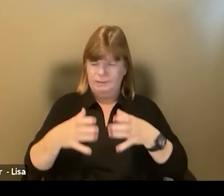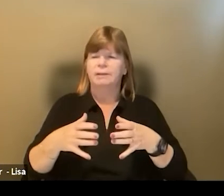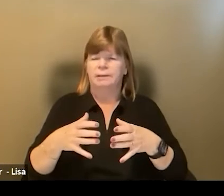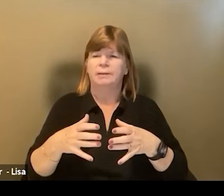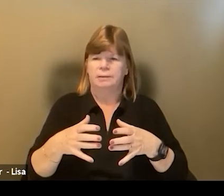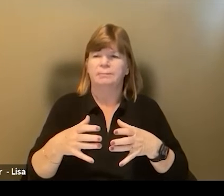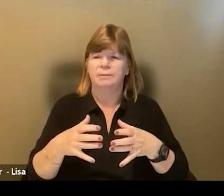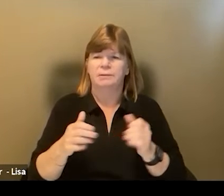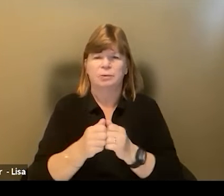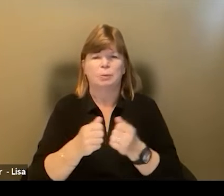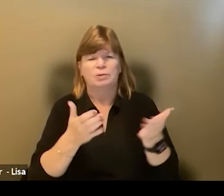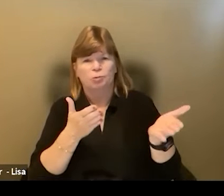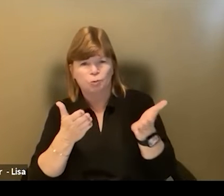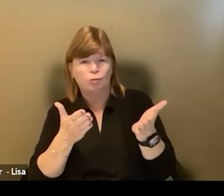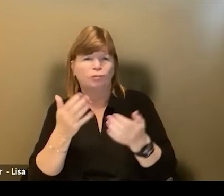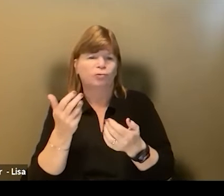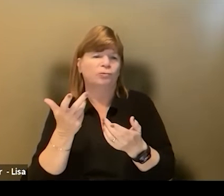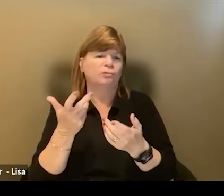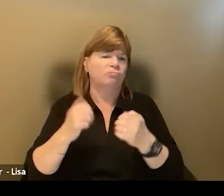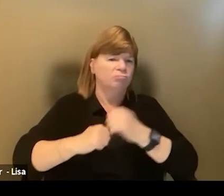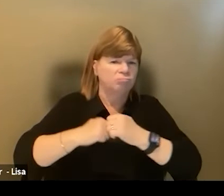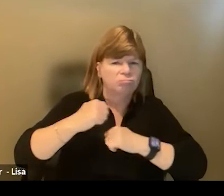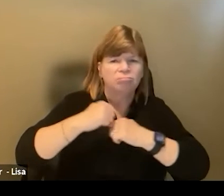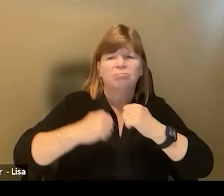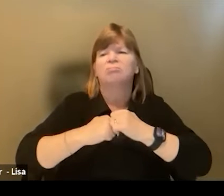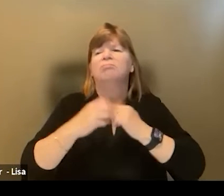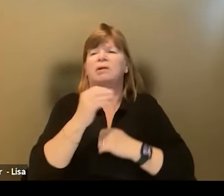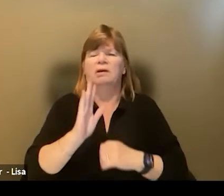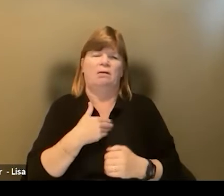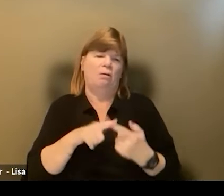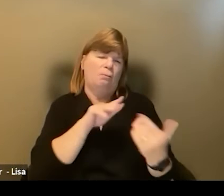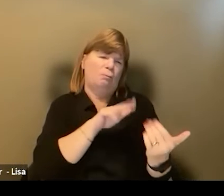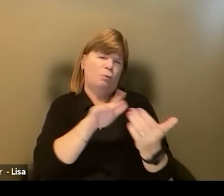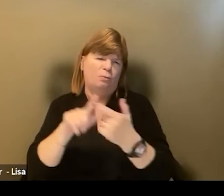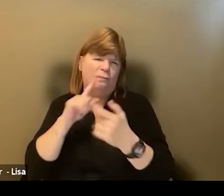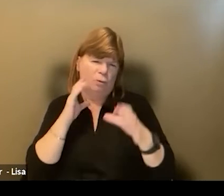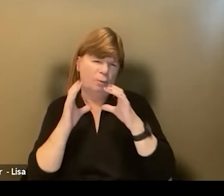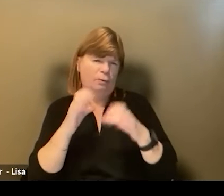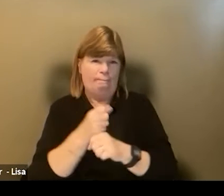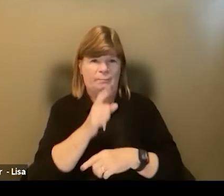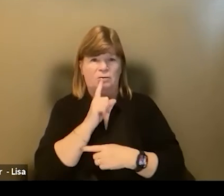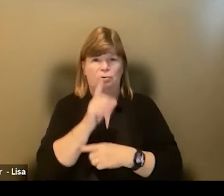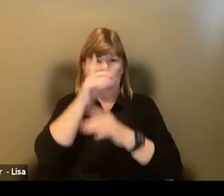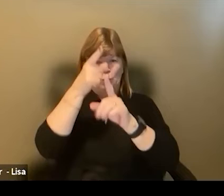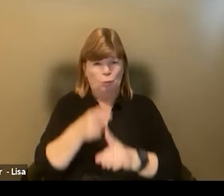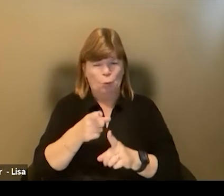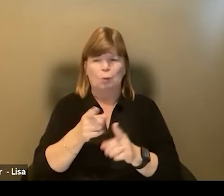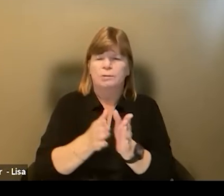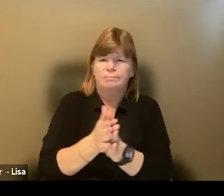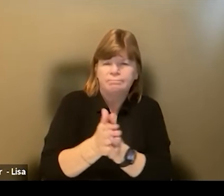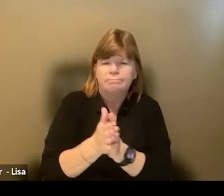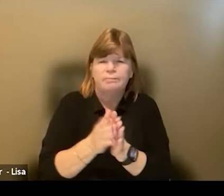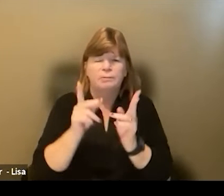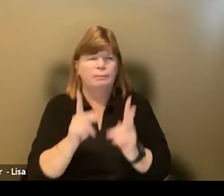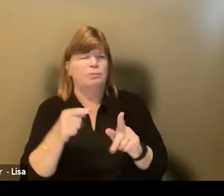within service structures, and our methods of communication to ensure that the goals and desires of the